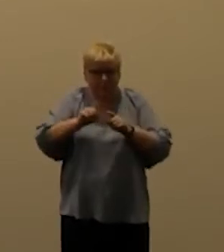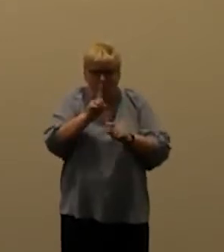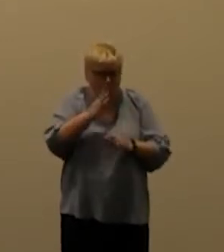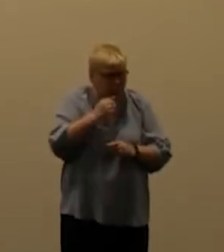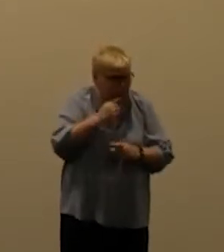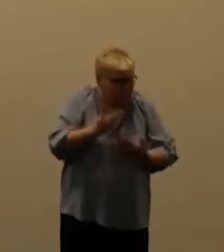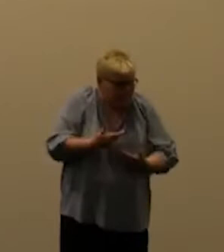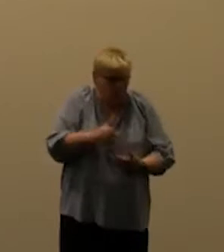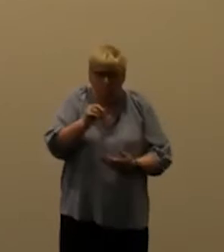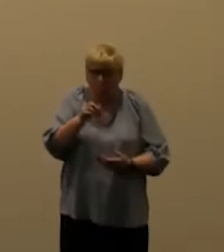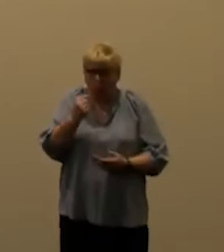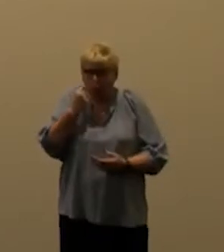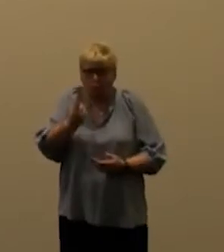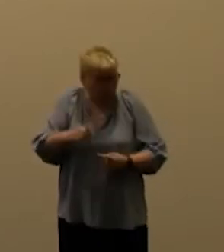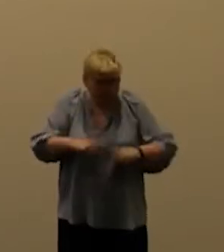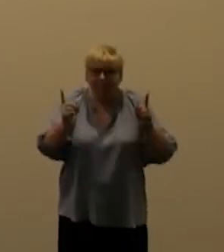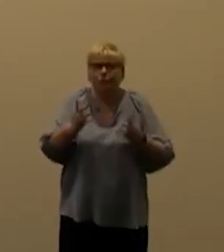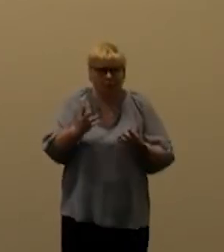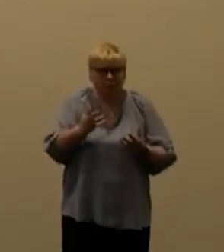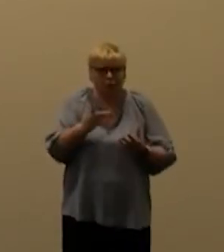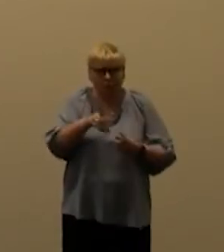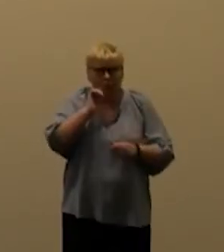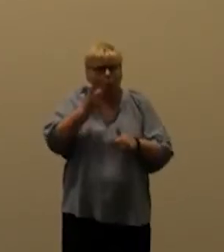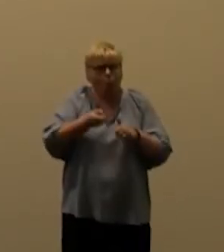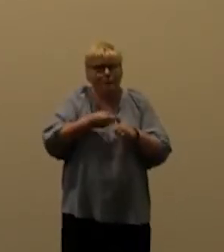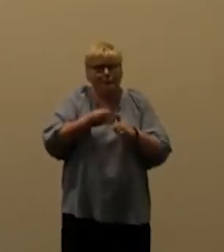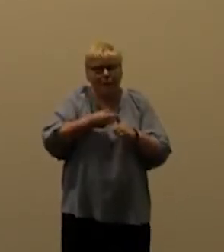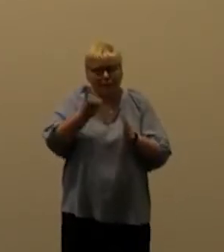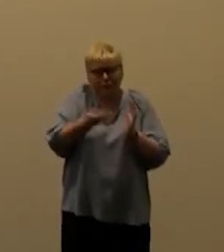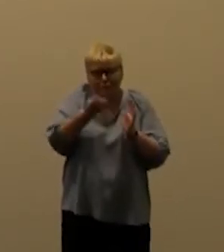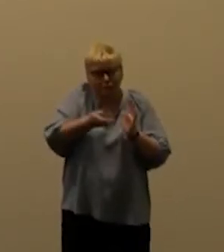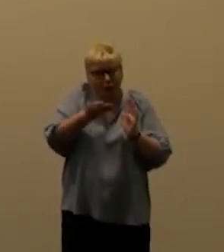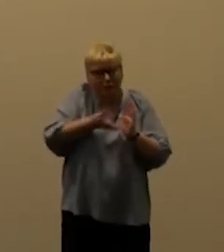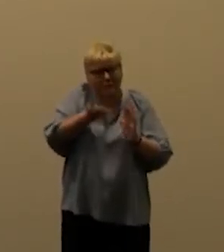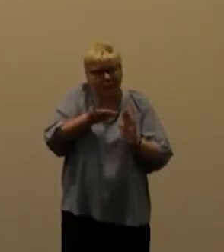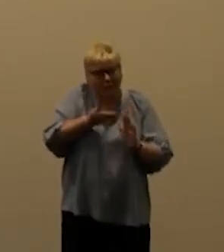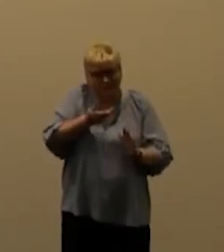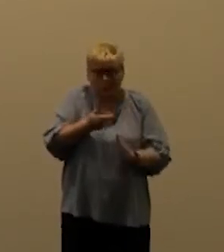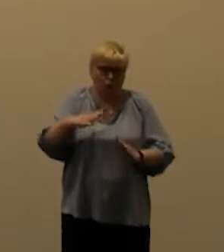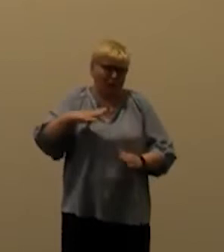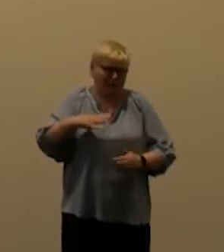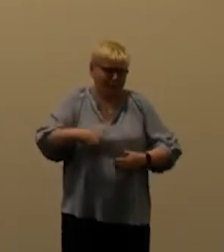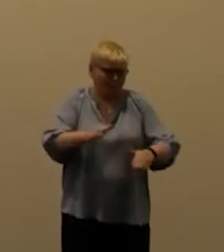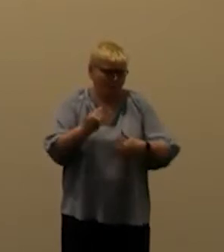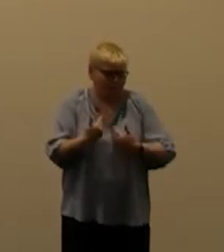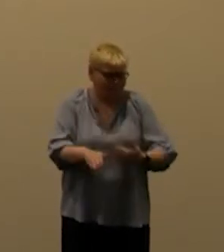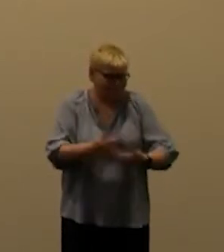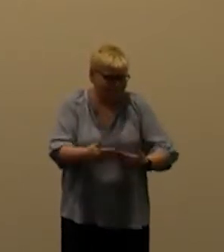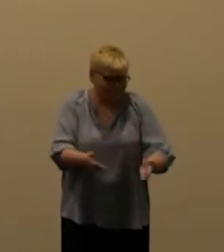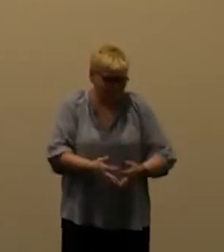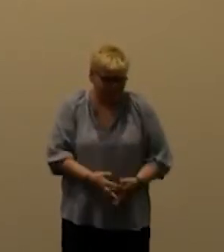today versus what we're using tomorrow. It automates a lot of that for you. So it installs all these dependencies and you're ready to rock and roll. Now for